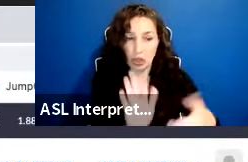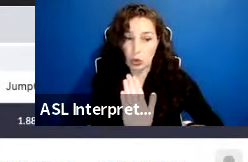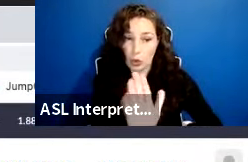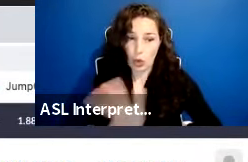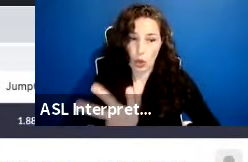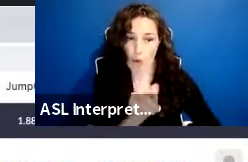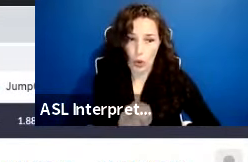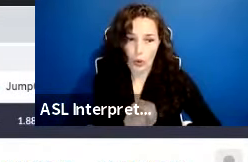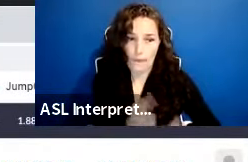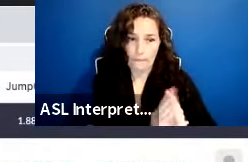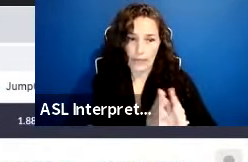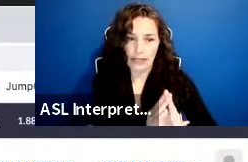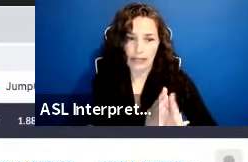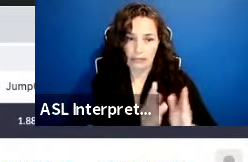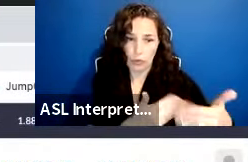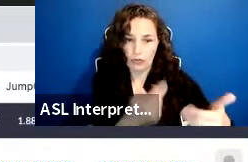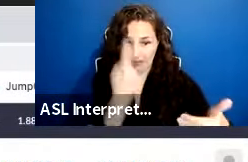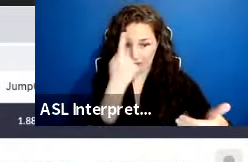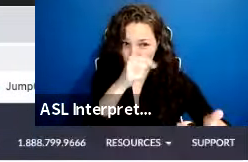room and it's dedicated to you.